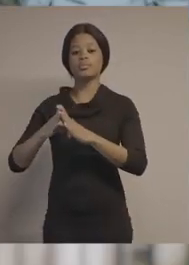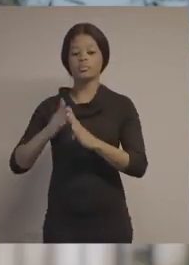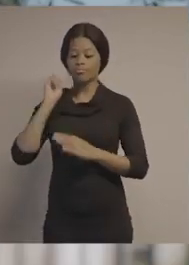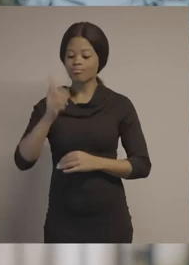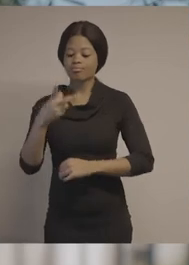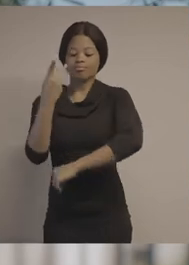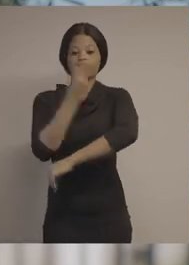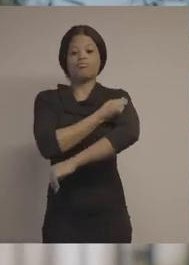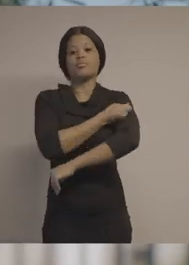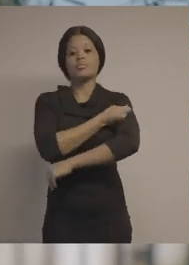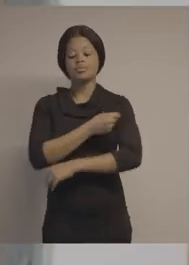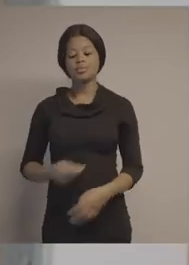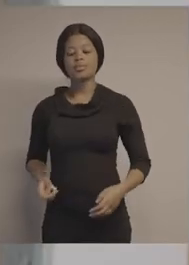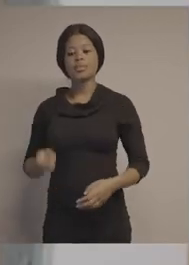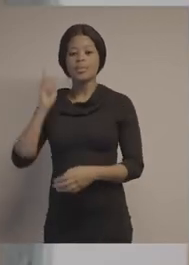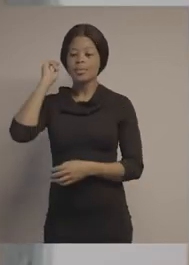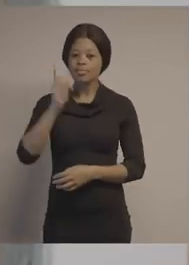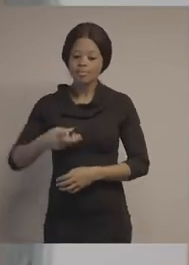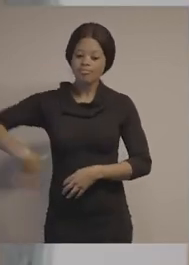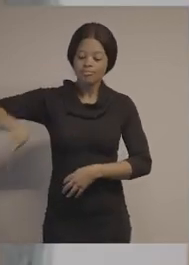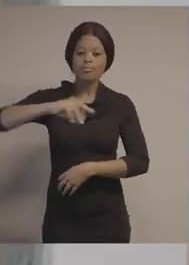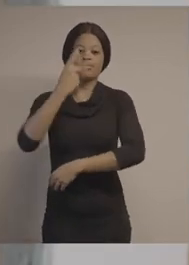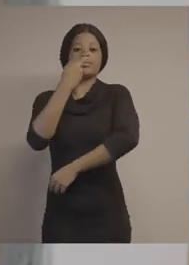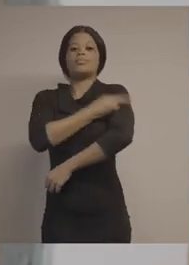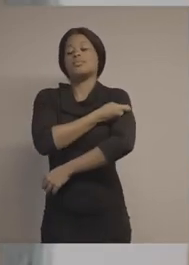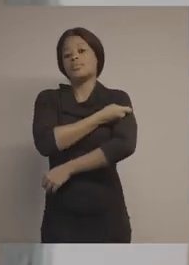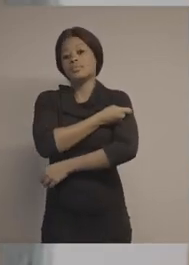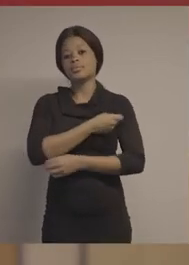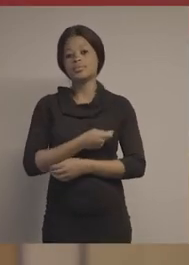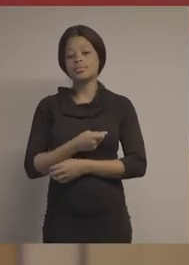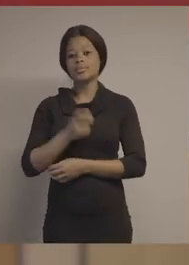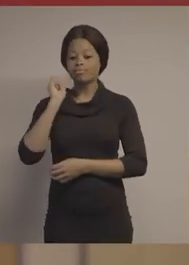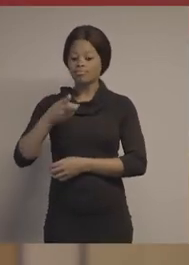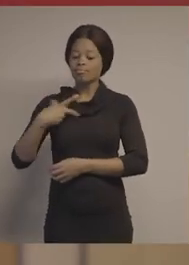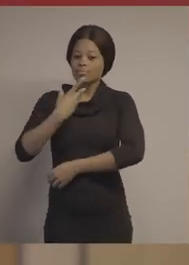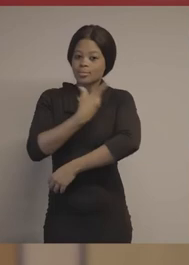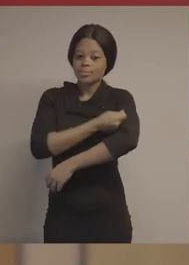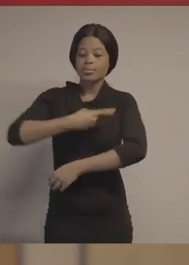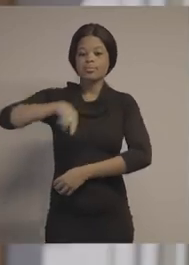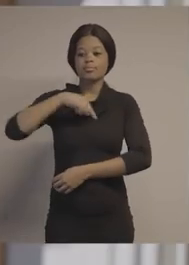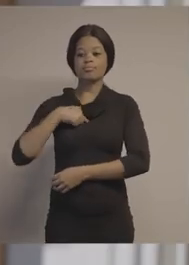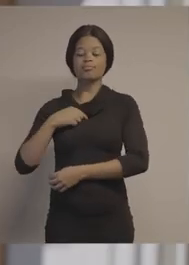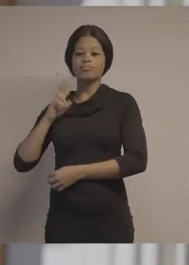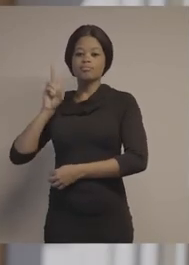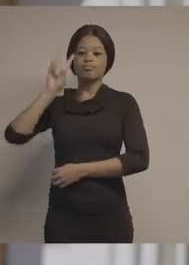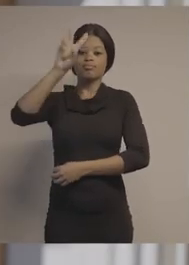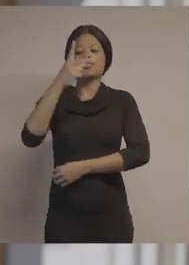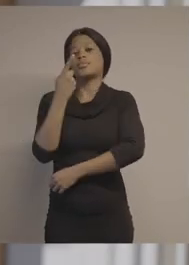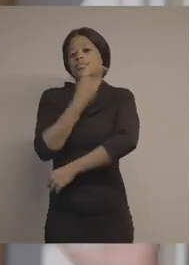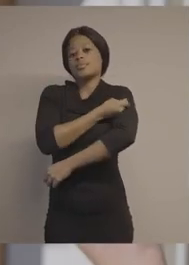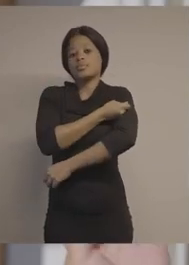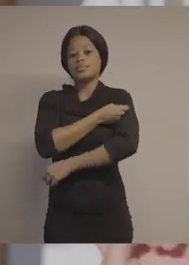community. Let's get vaccinated. Let's vaccinate. Let's get vaccinated. Viva